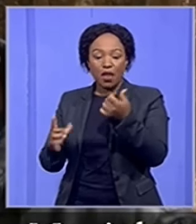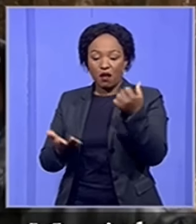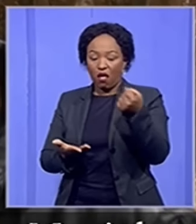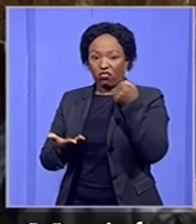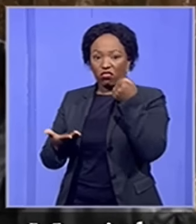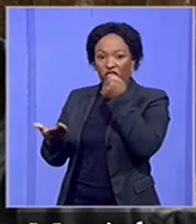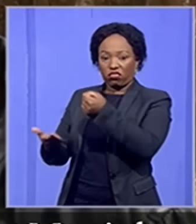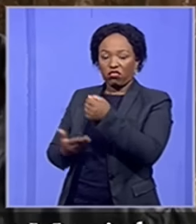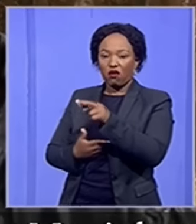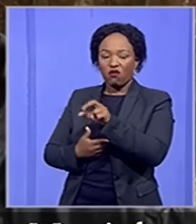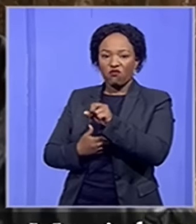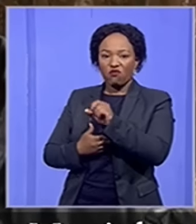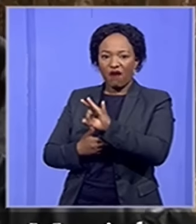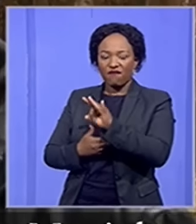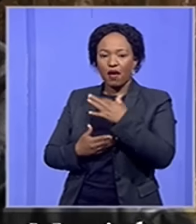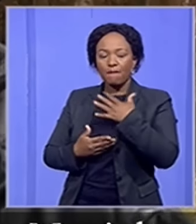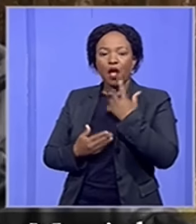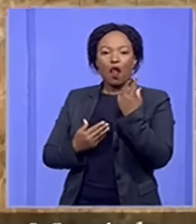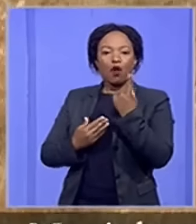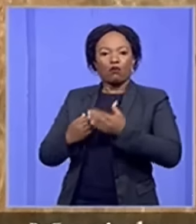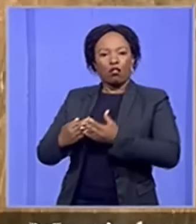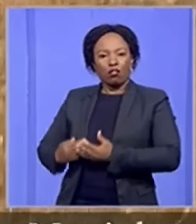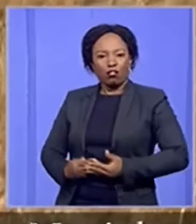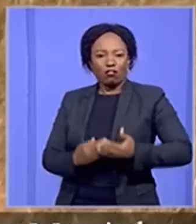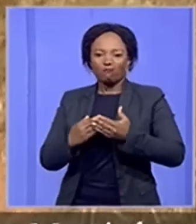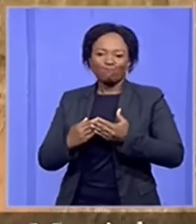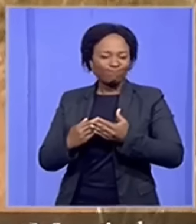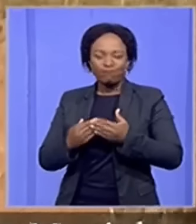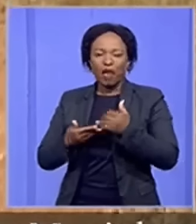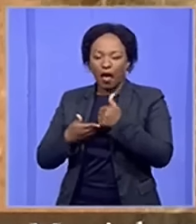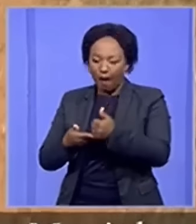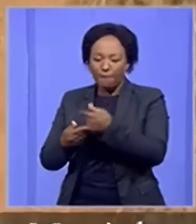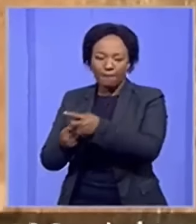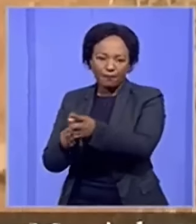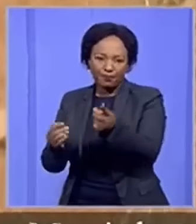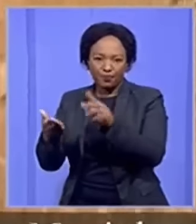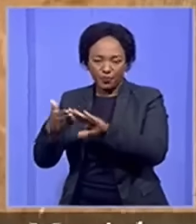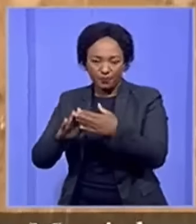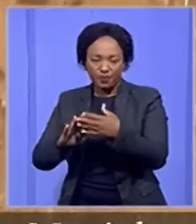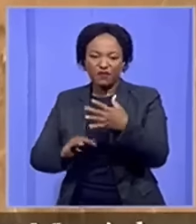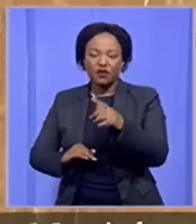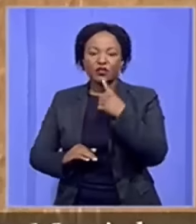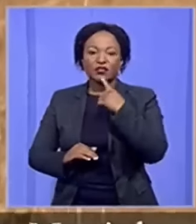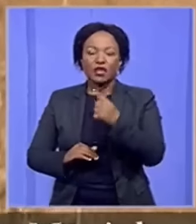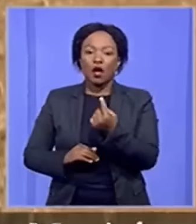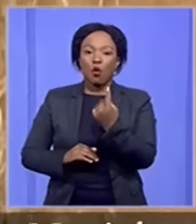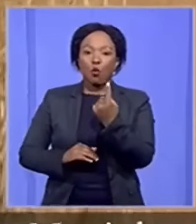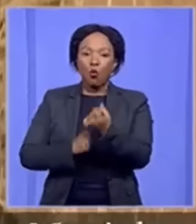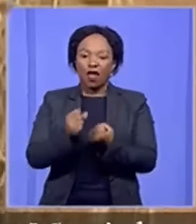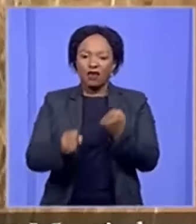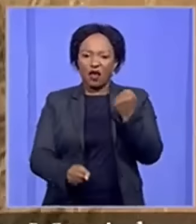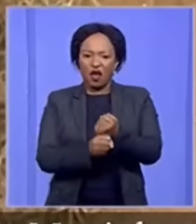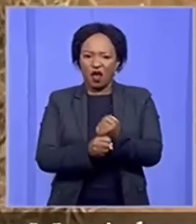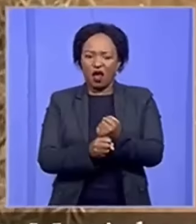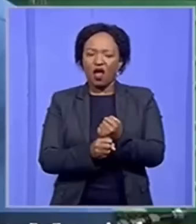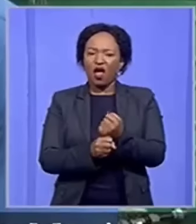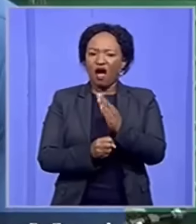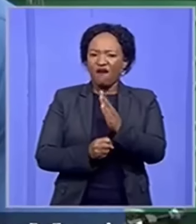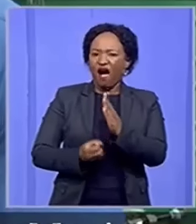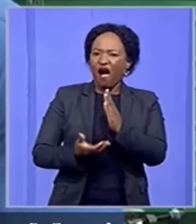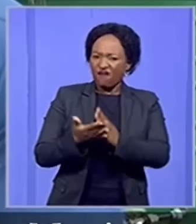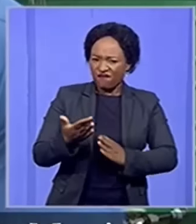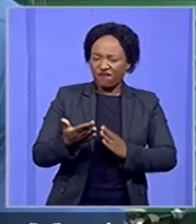a se yaka a itebelela a le noši. Maseko o re projeke e ka moka e tšere ngwaga o tee le seripa go phethwa. project